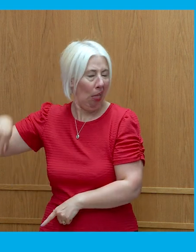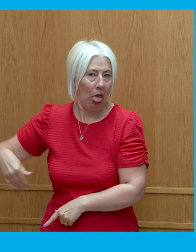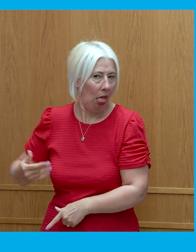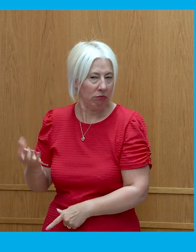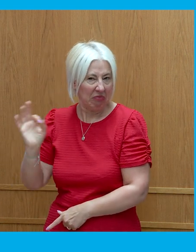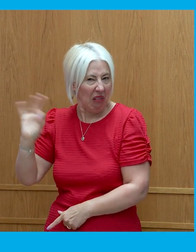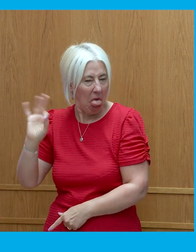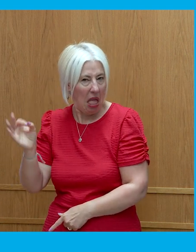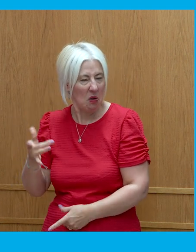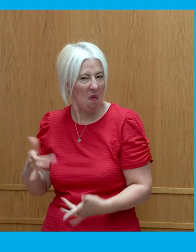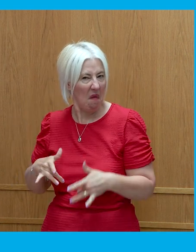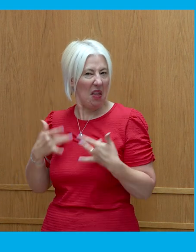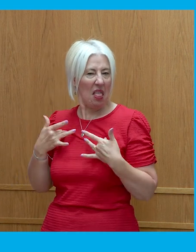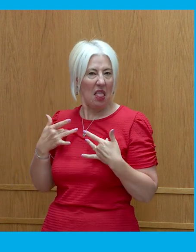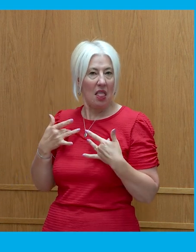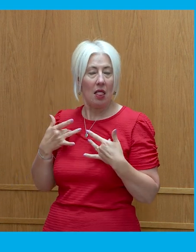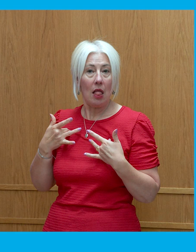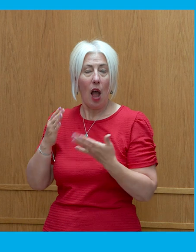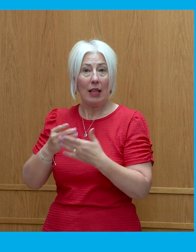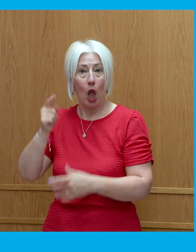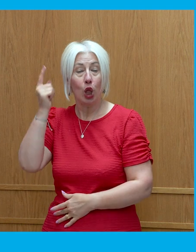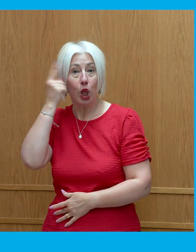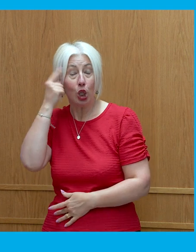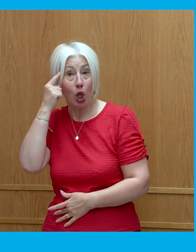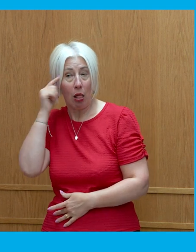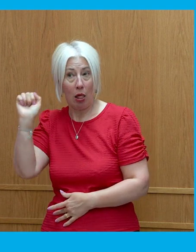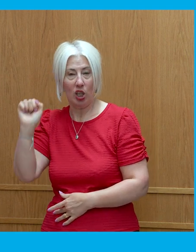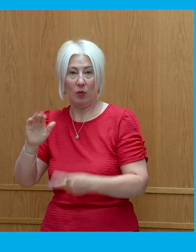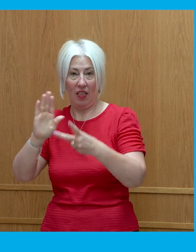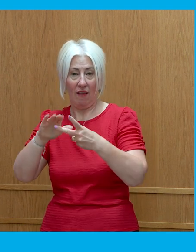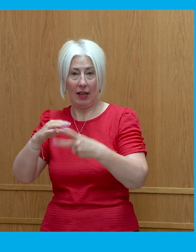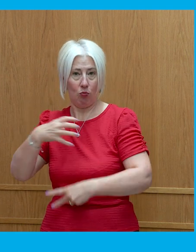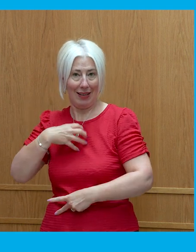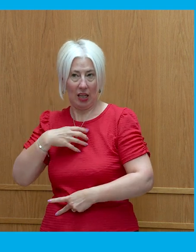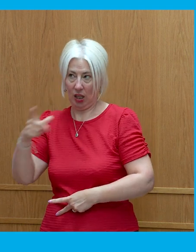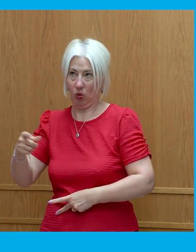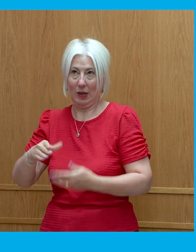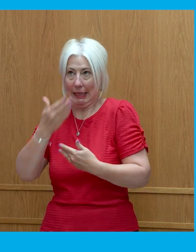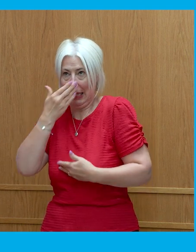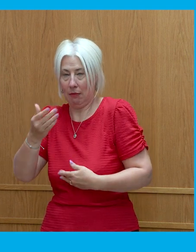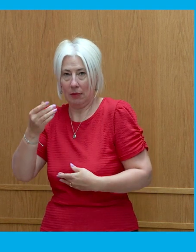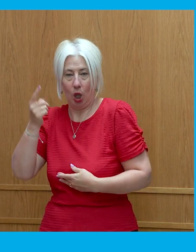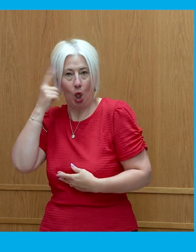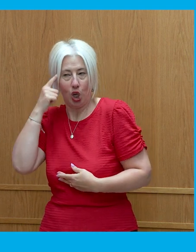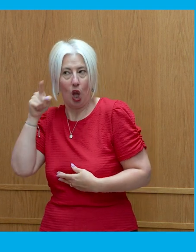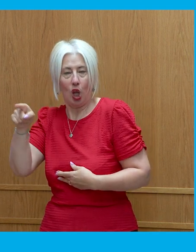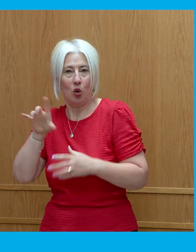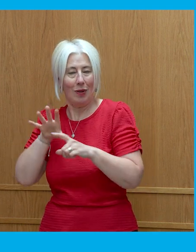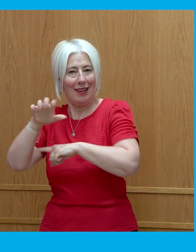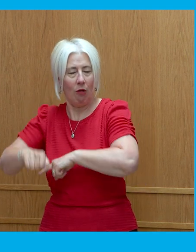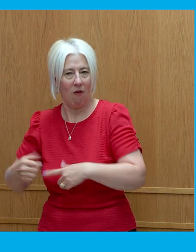was no sense that she could, even though it's logical that the VP would have, you know, taken over Biden.